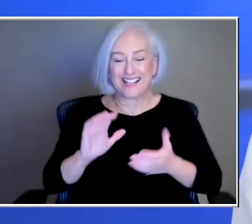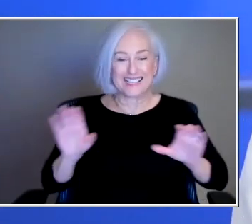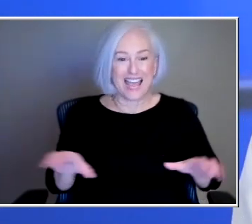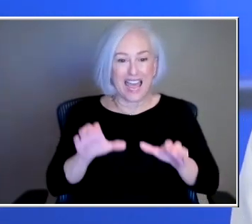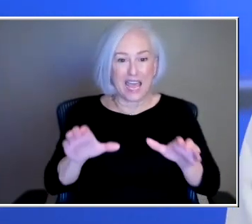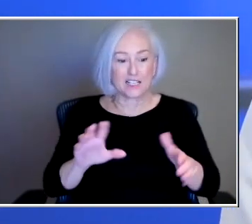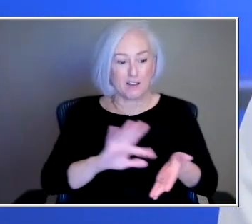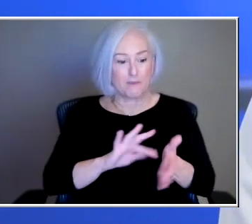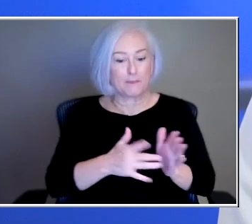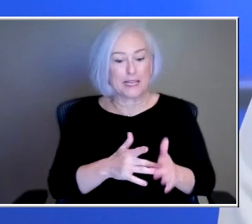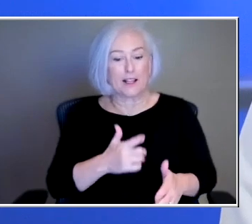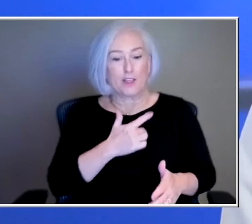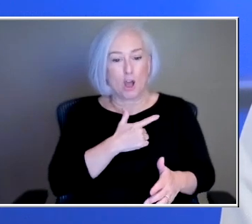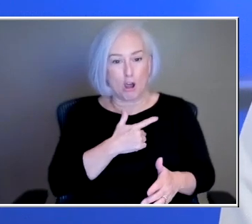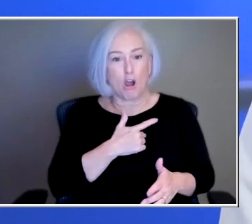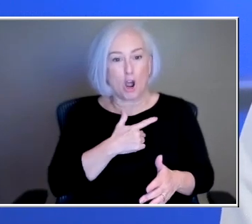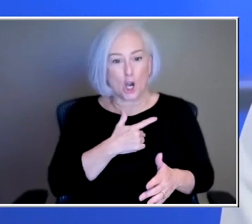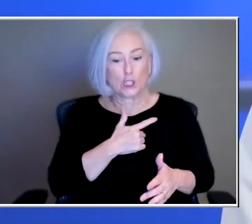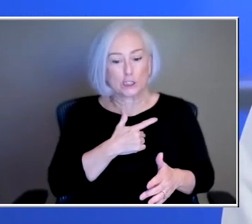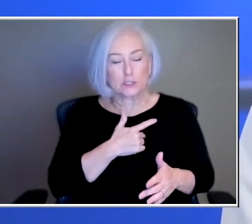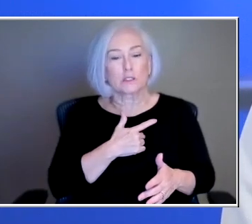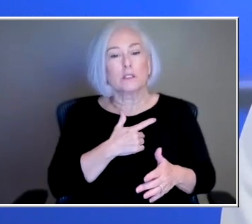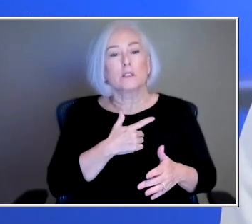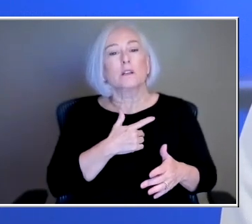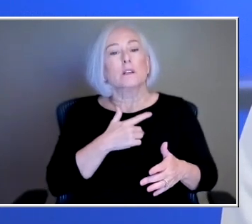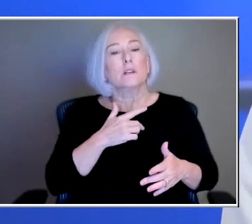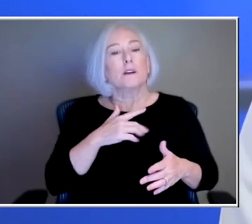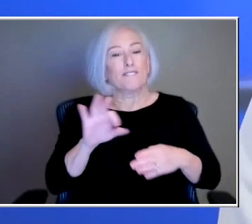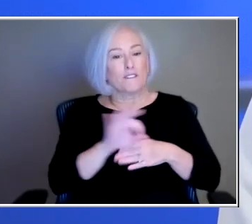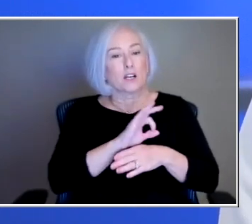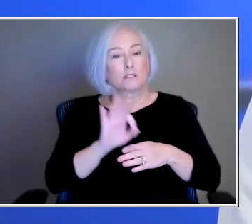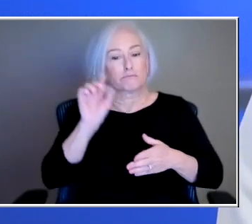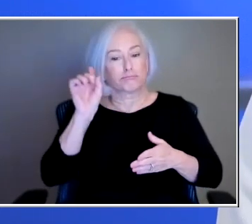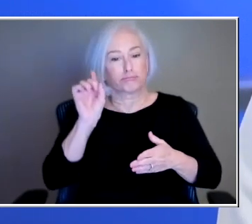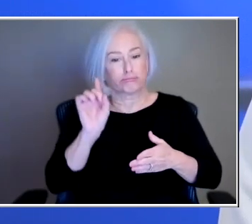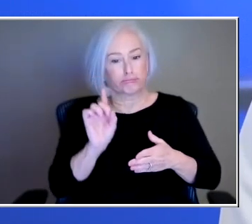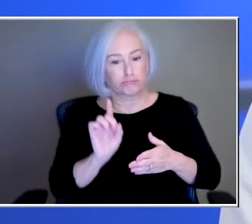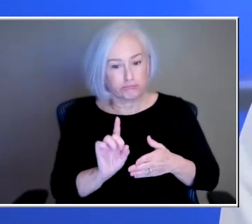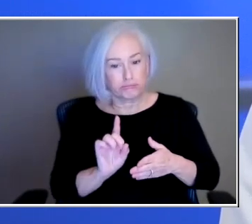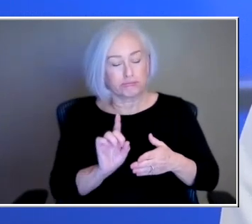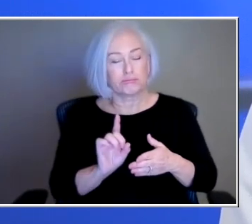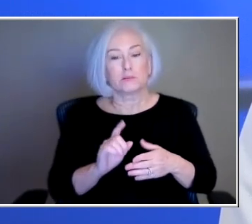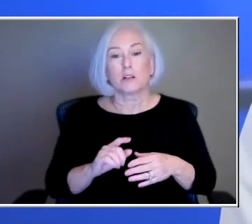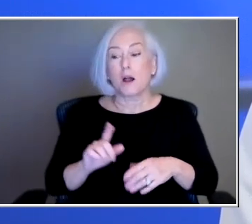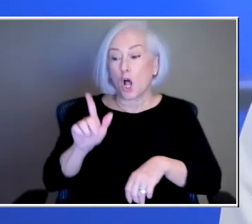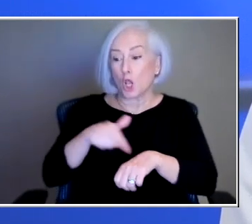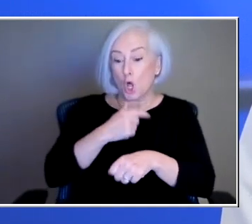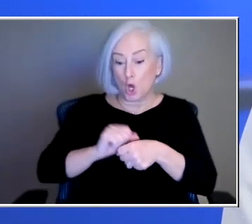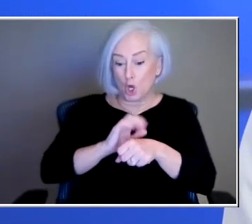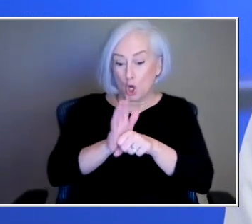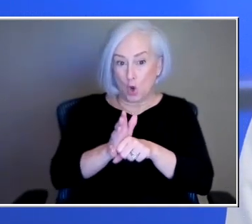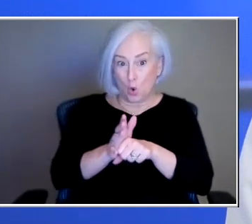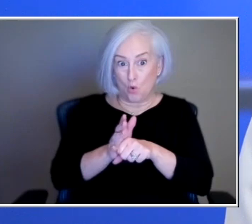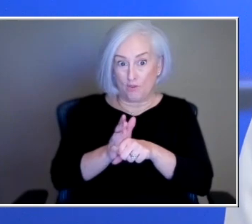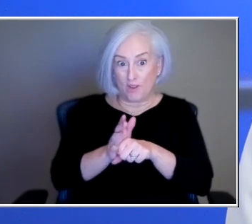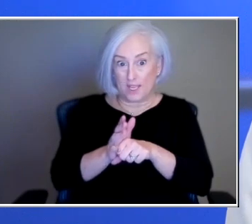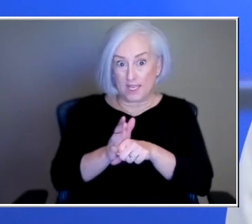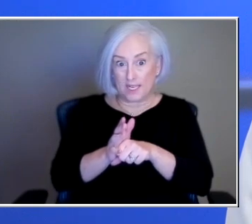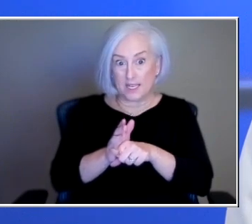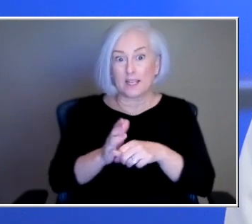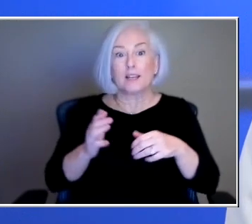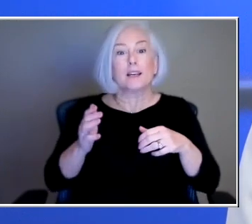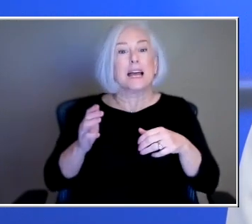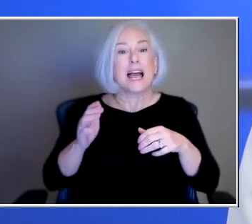really important. What we've found, though, in our long COVID patients who are struggling with fatigue or post-exertional fatigue, exercise can actually